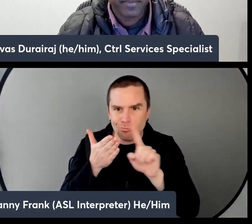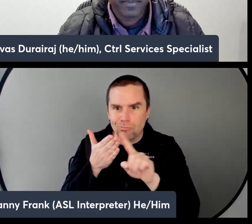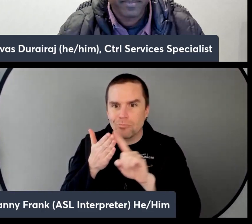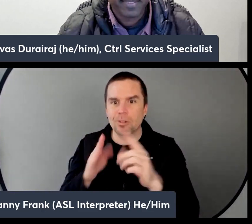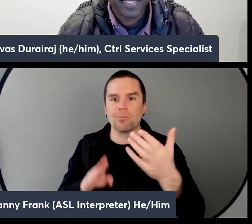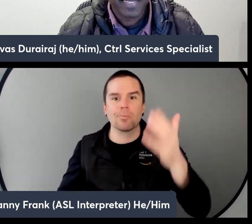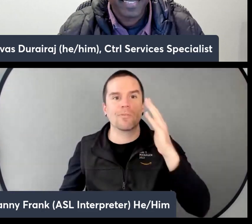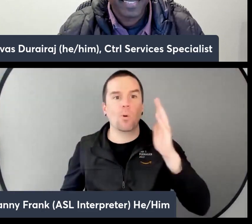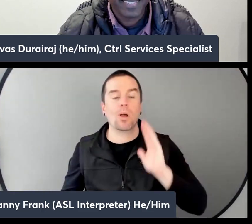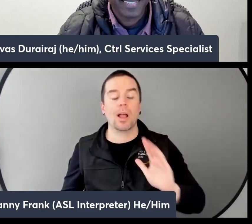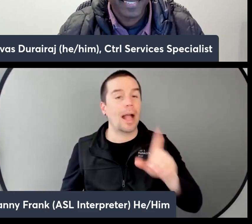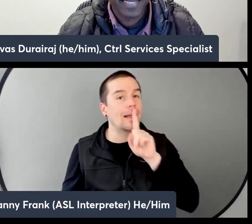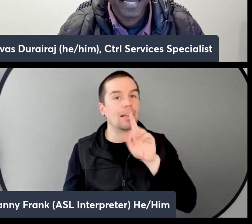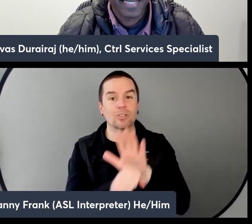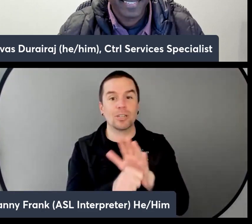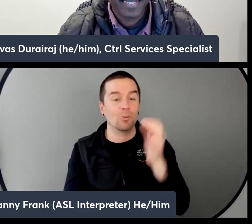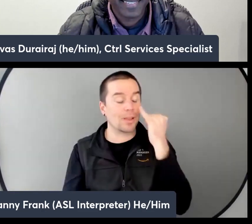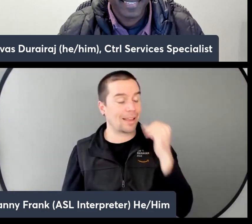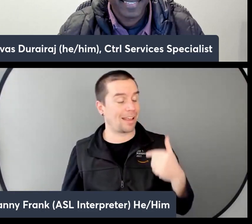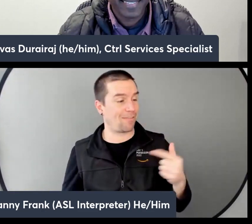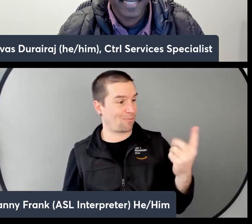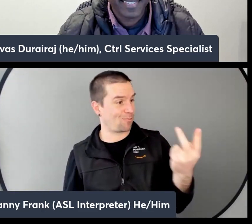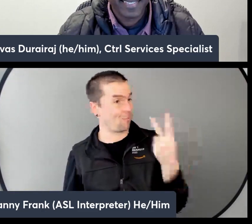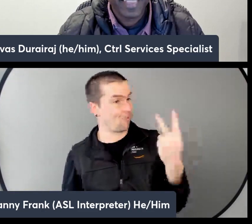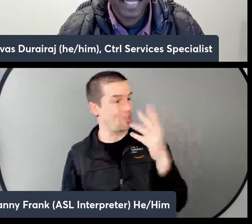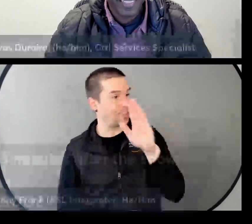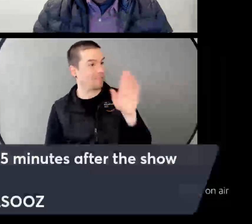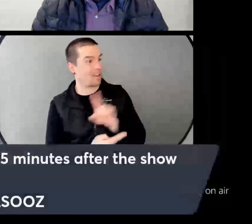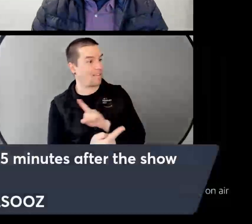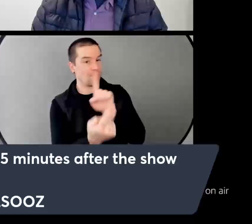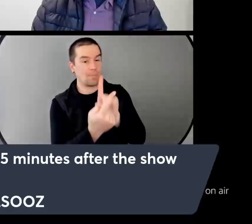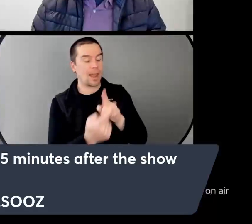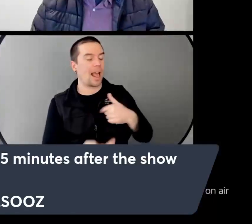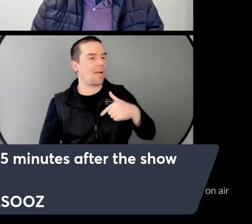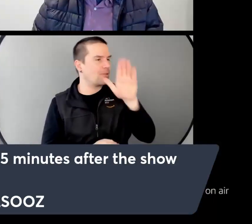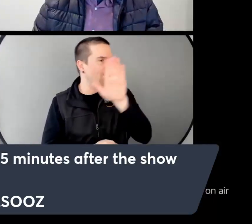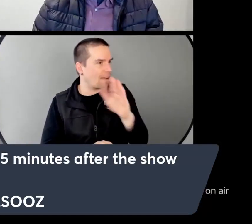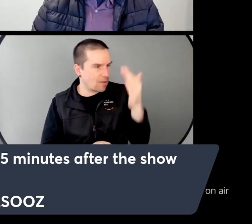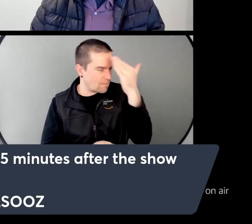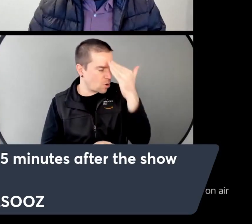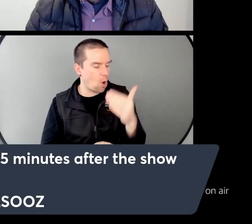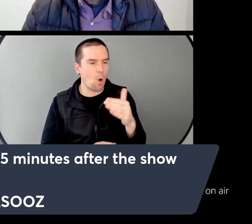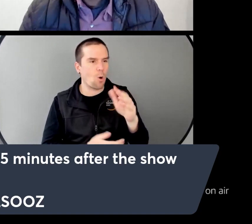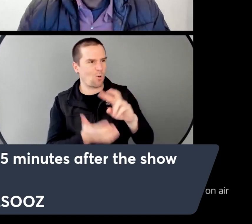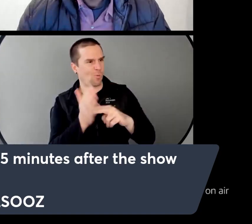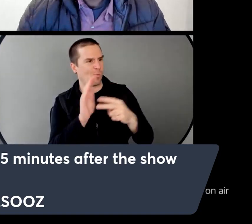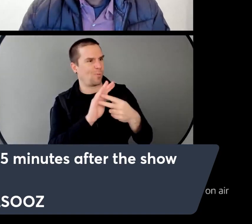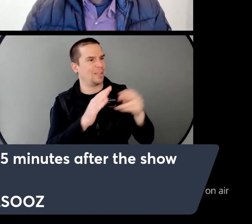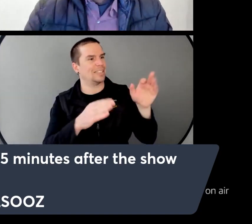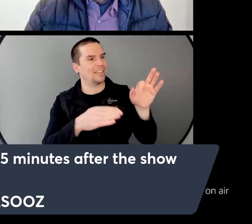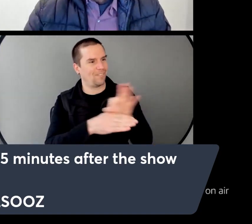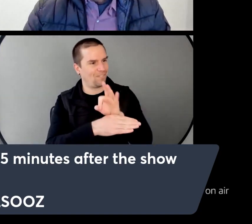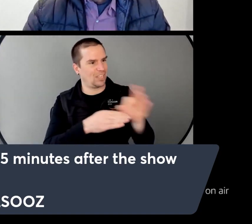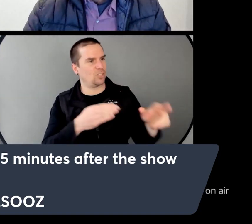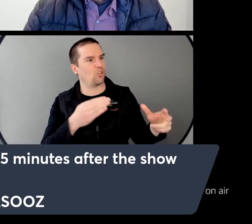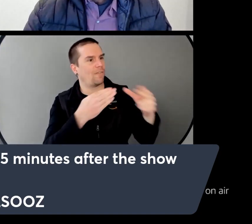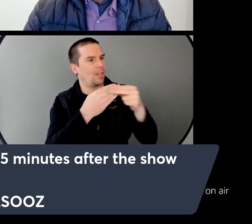we wouldn't have met, I would probably never learned what feature flags are. And at least now I can talk to them. So thank you for that. I appreciate